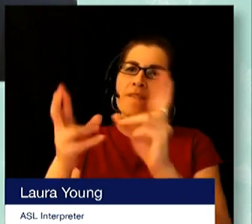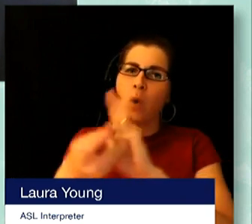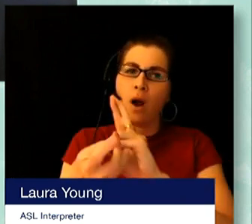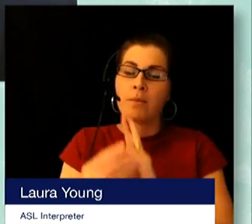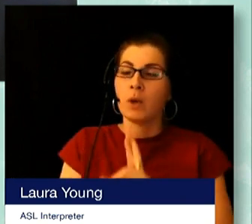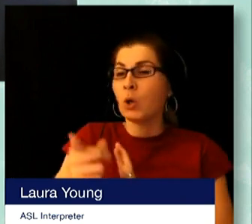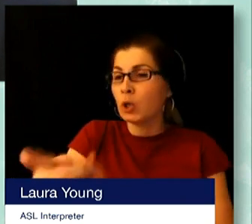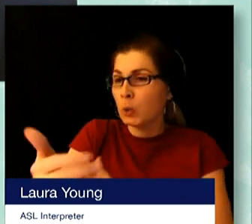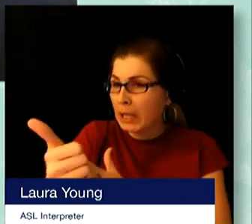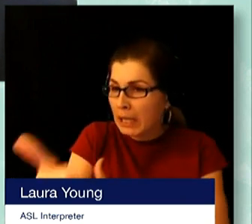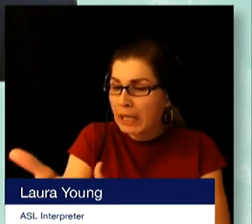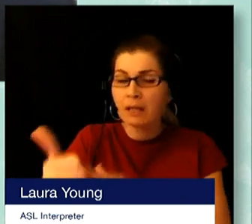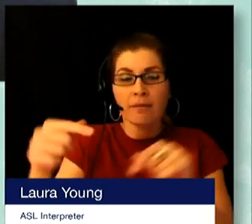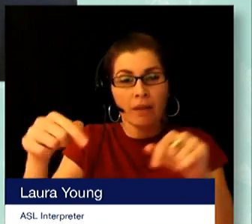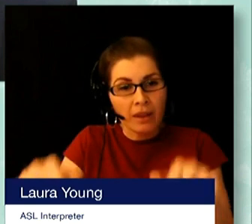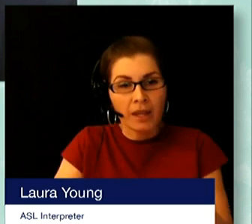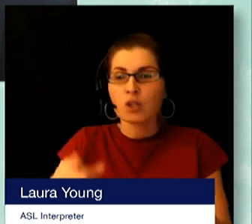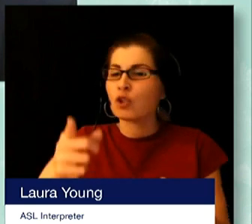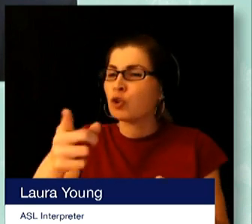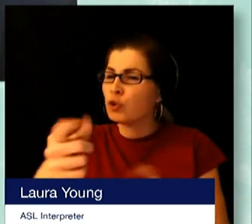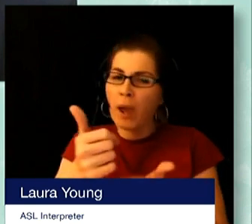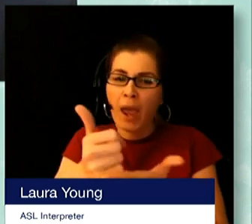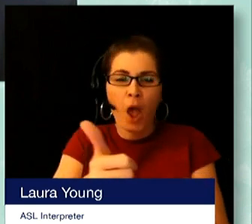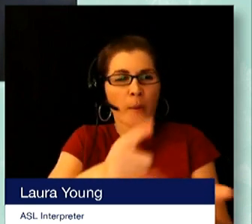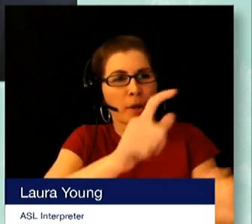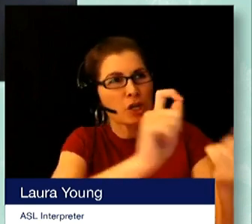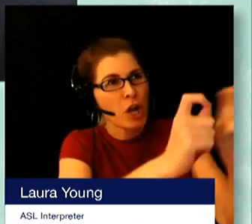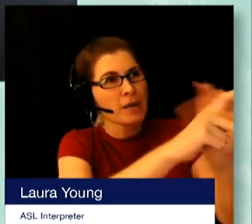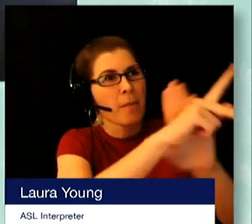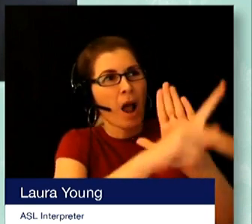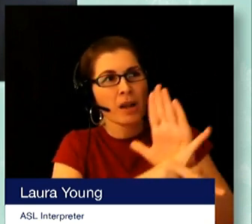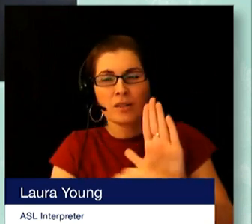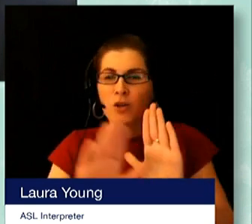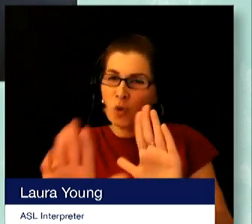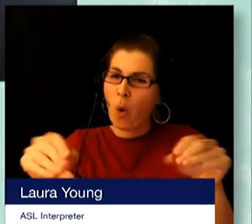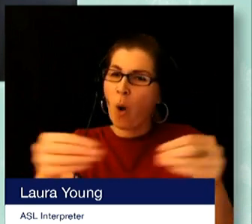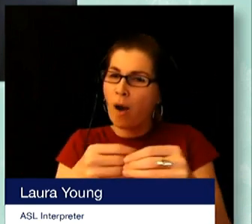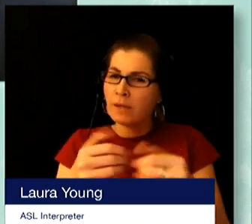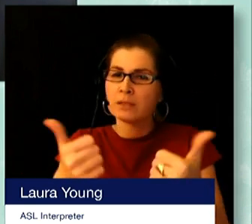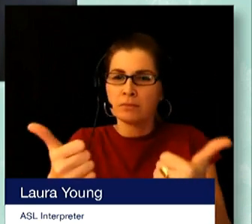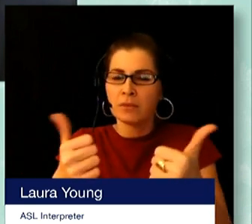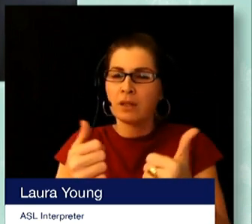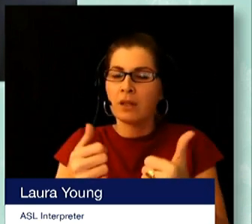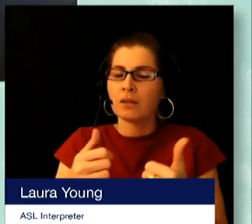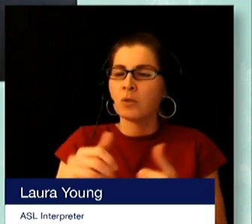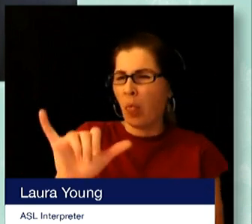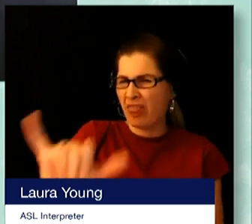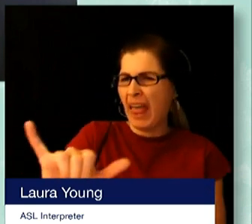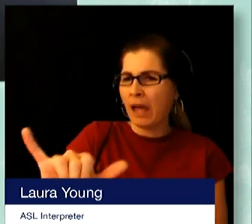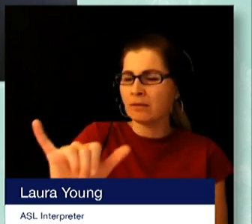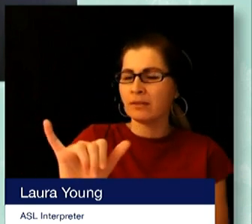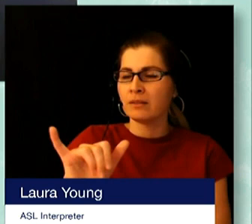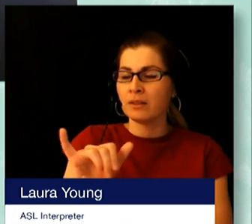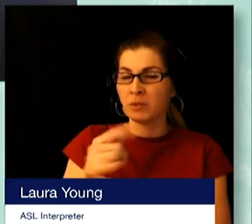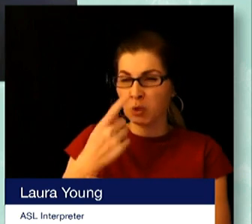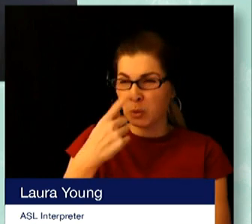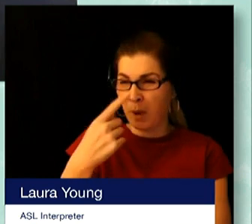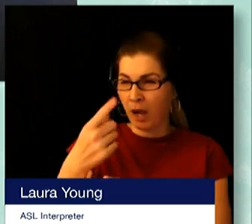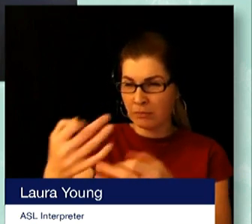justice reform. You are someone who is driving policy change from your office. In that work, could you just tell us the difference